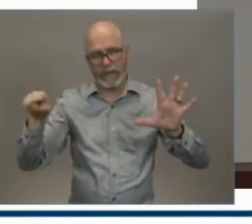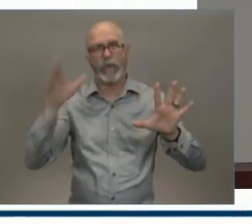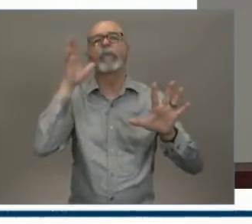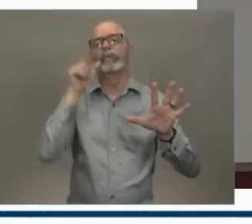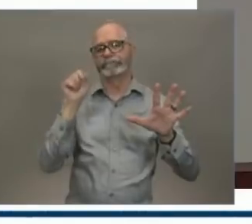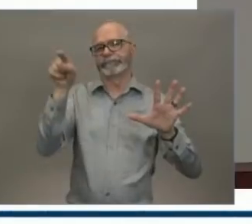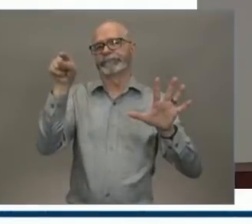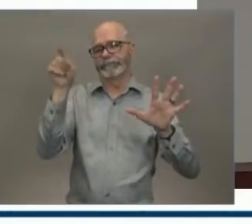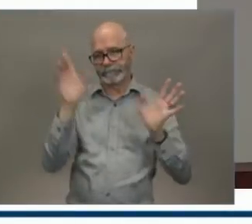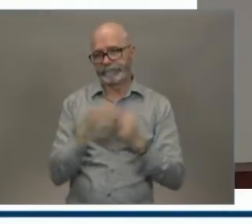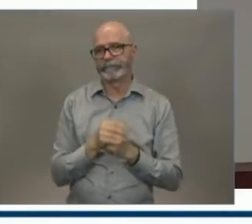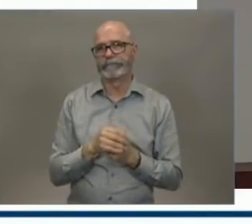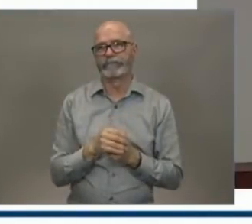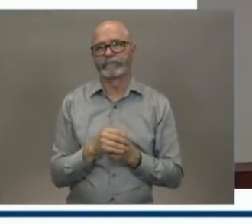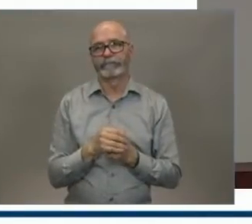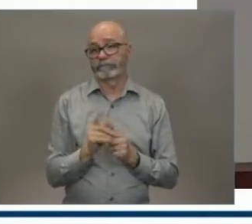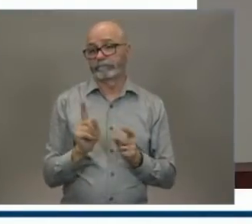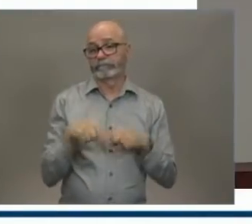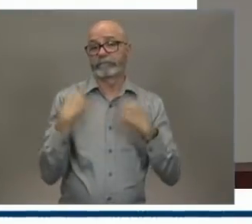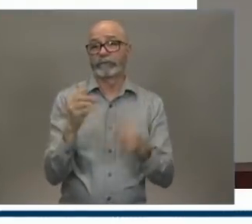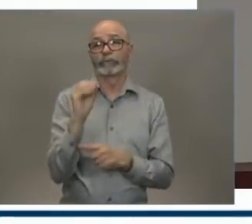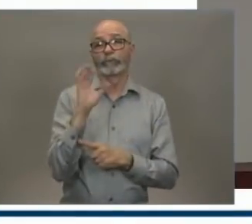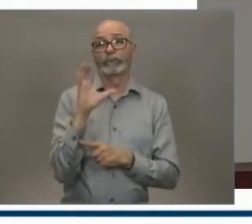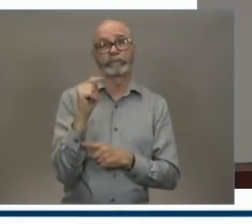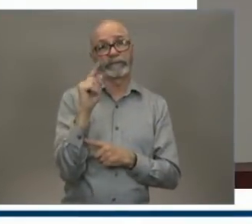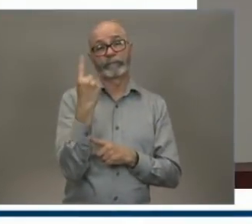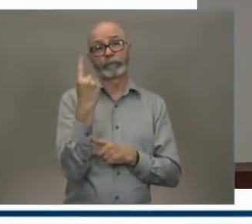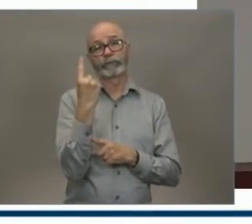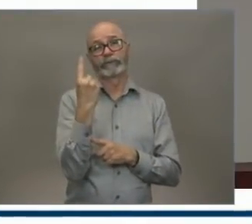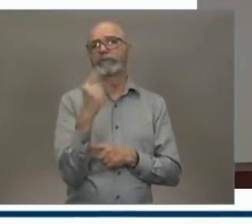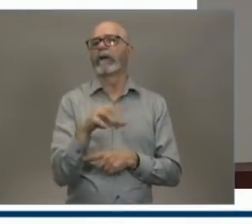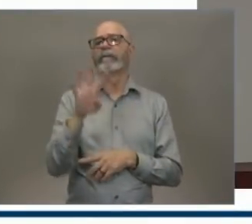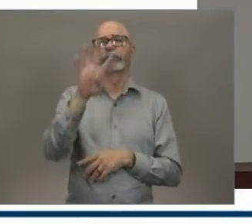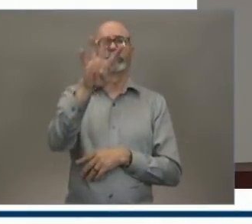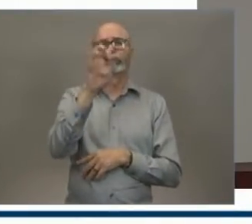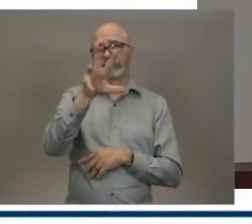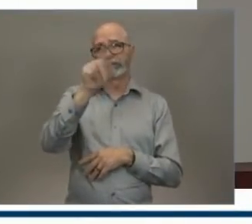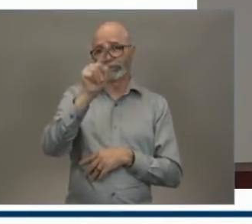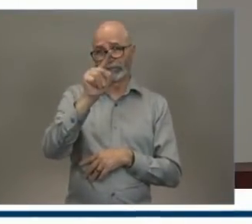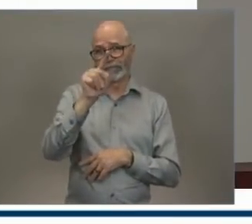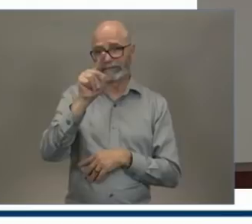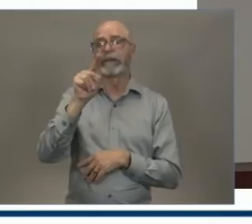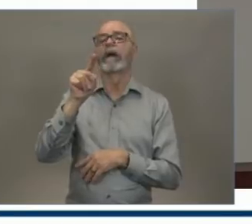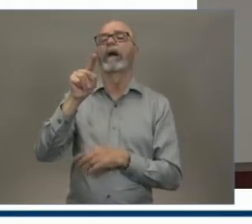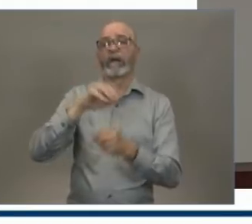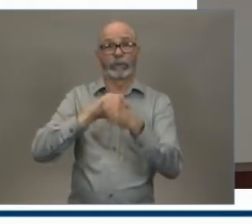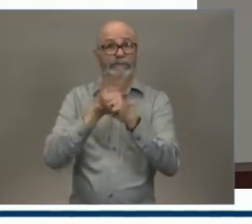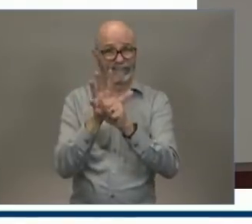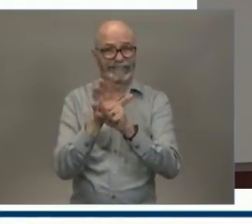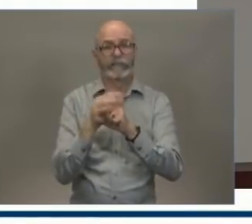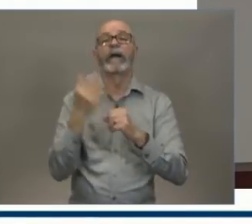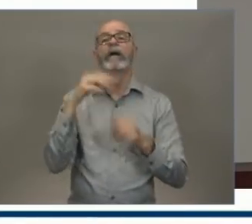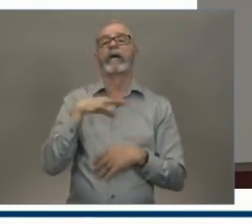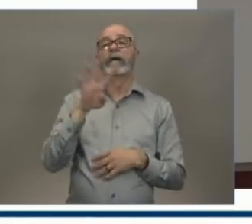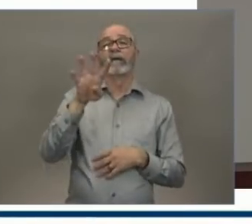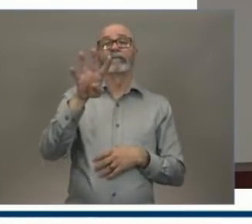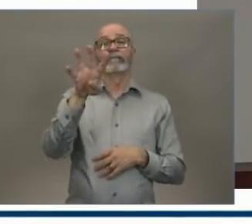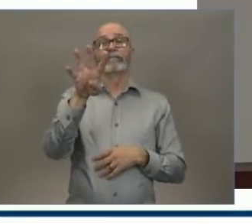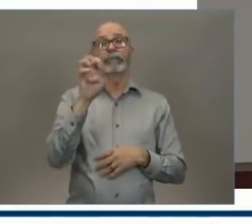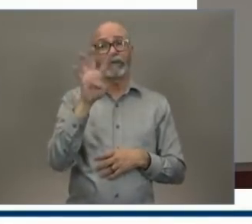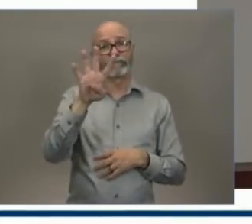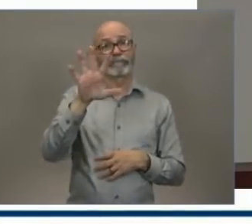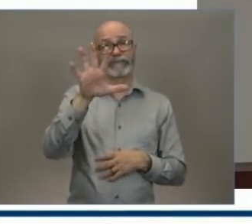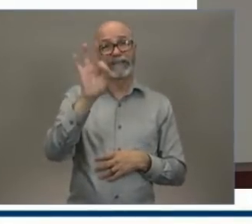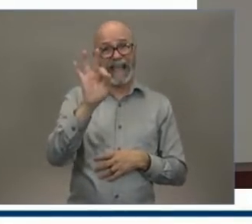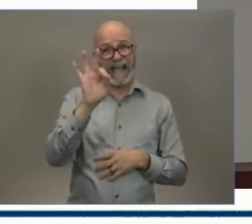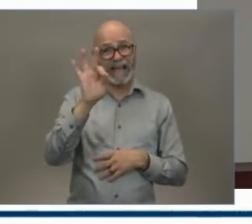have been 481 cases in total, and 459 are now considered resolved, leaving us with 22 active